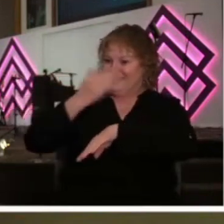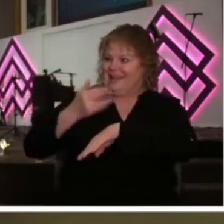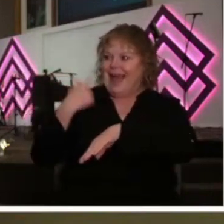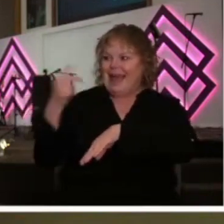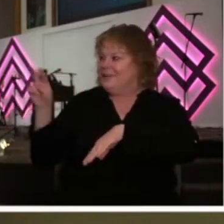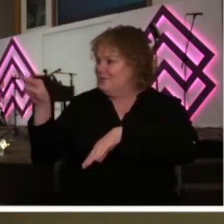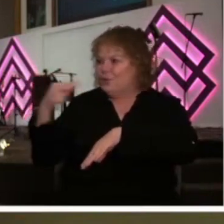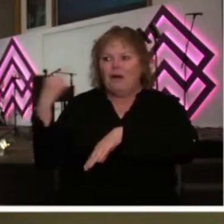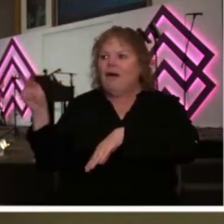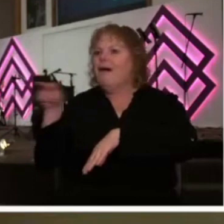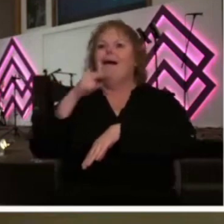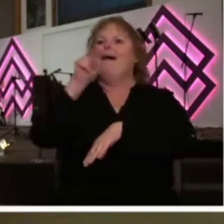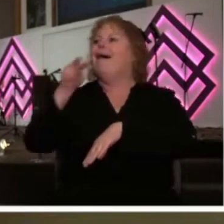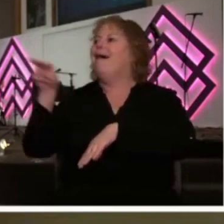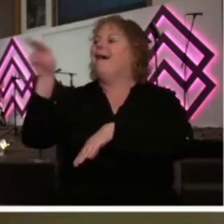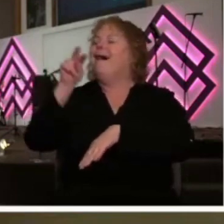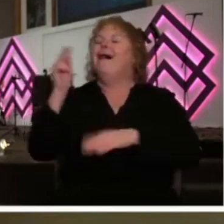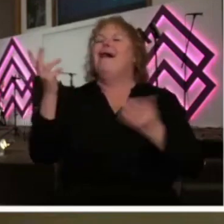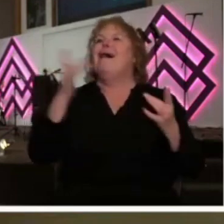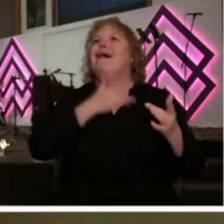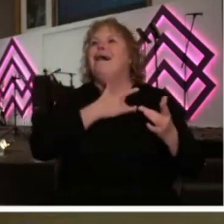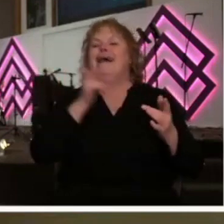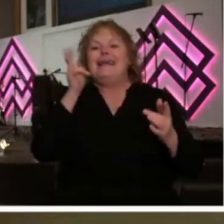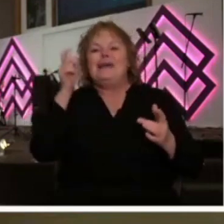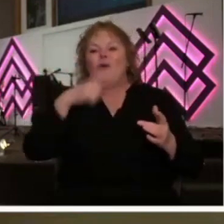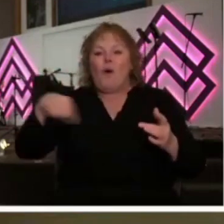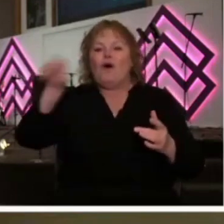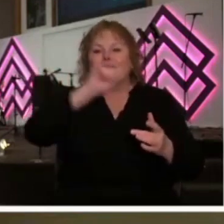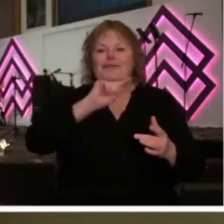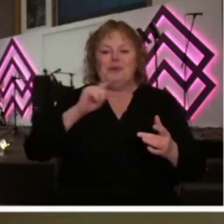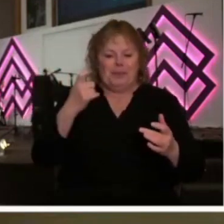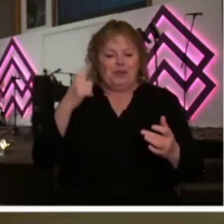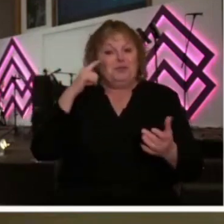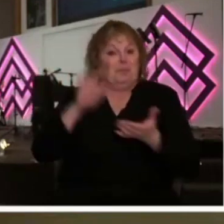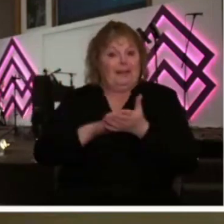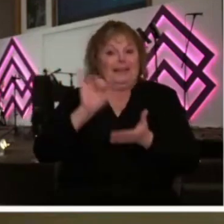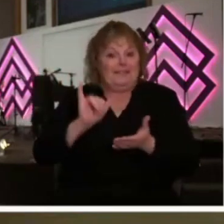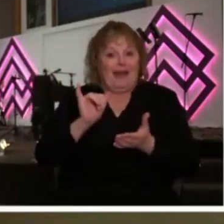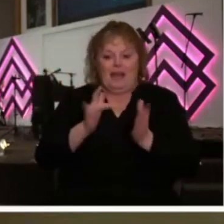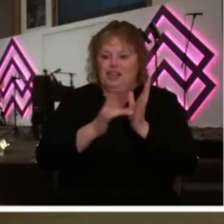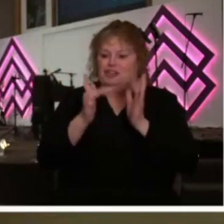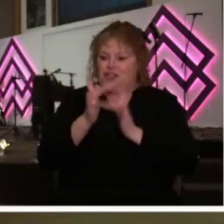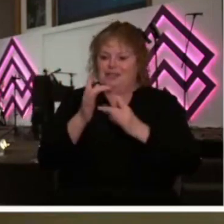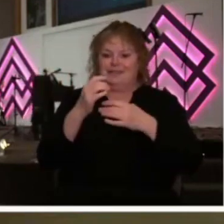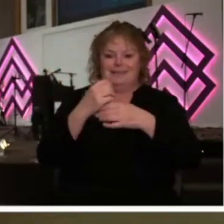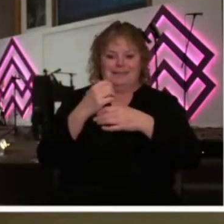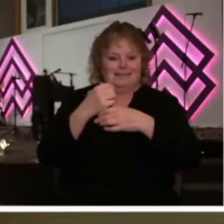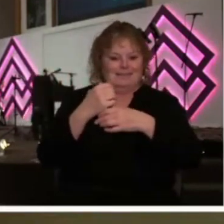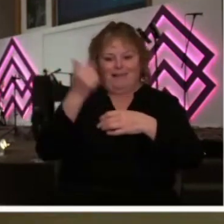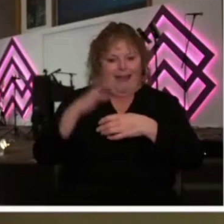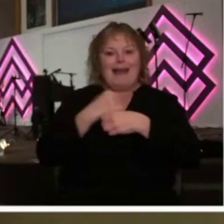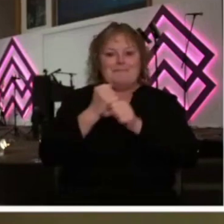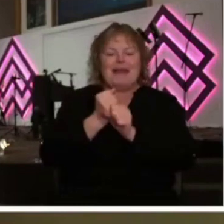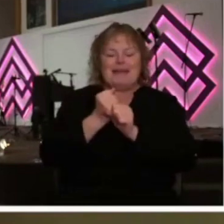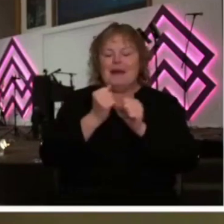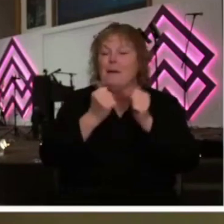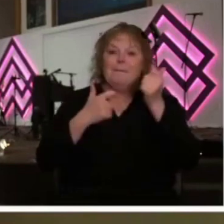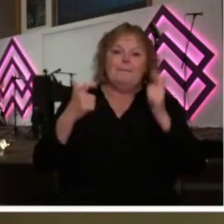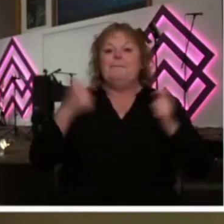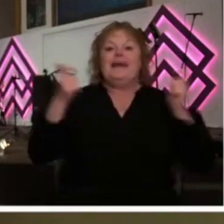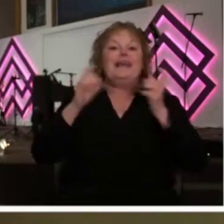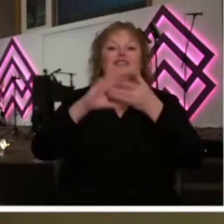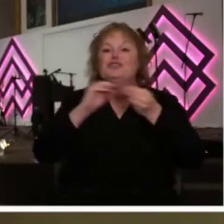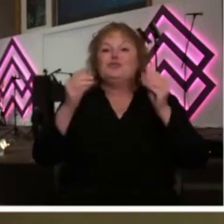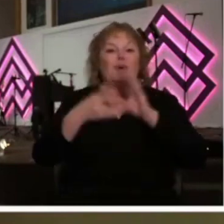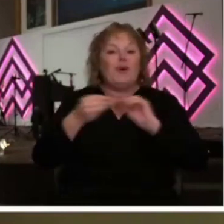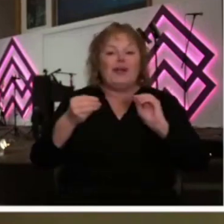hear people with deep meaning sing that song about the fact that God has created a great story in the past, but He is still writing